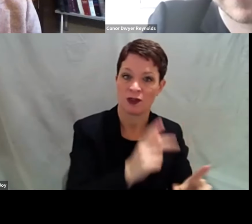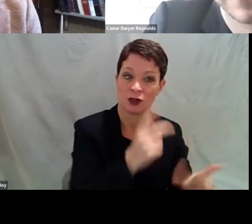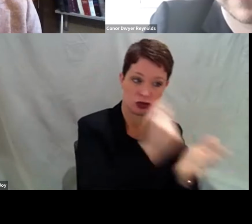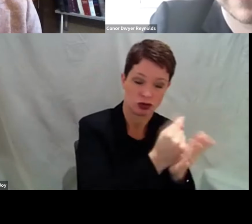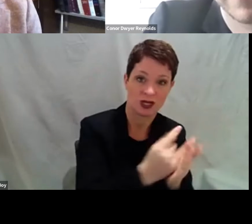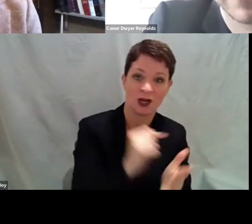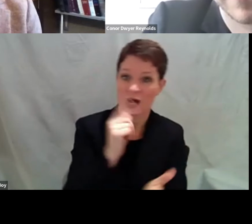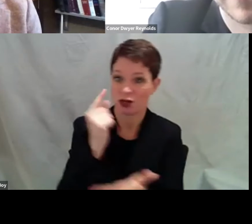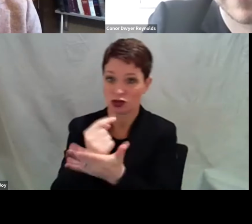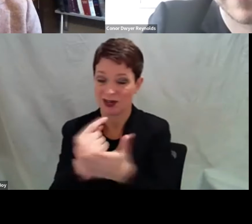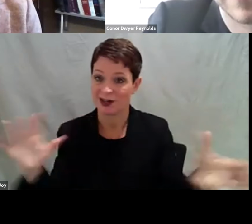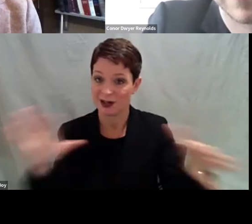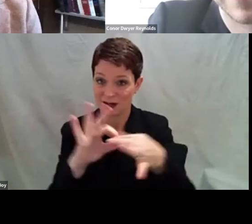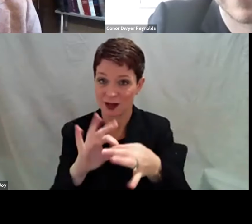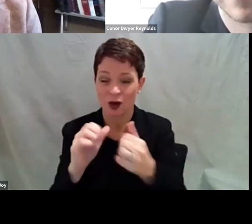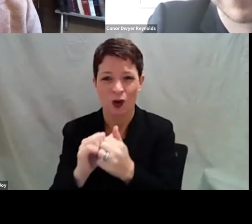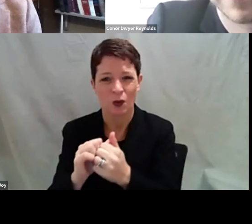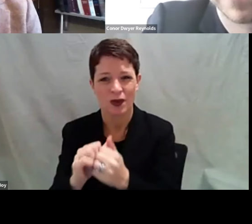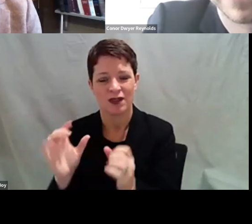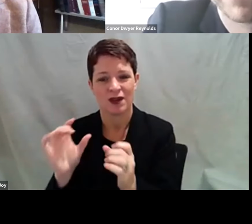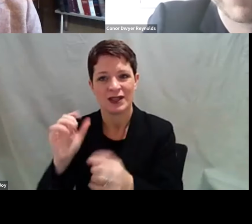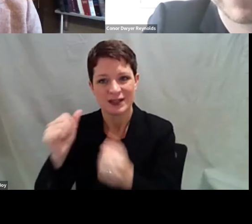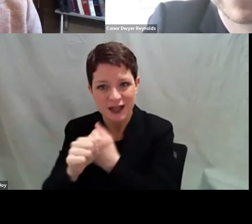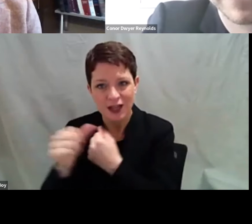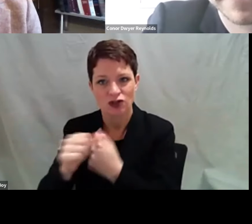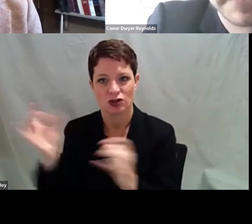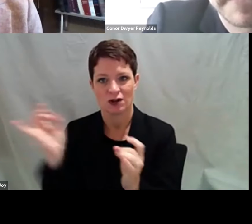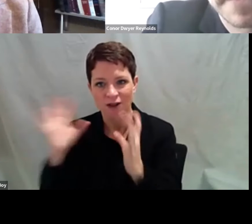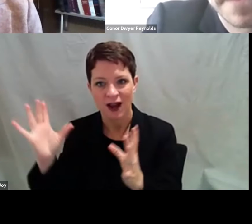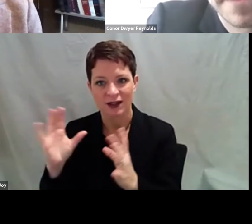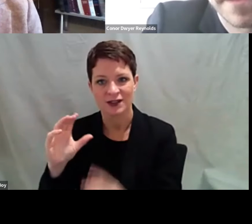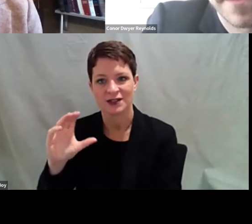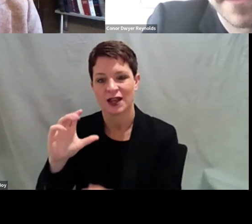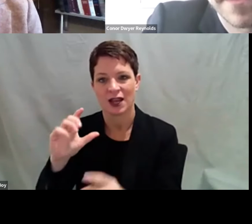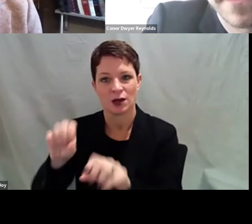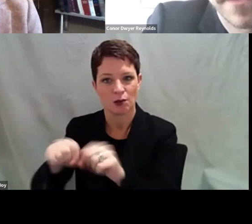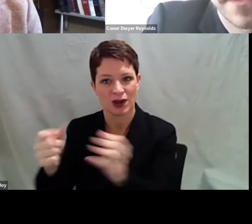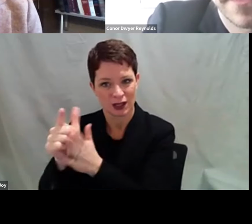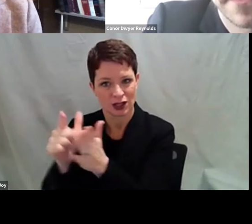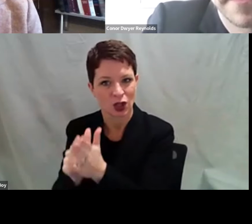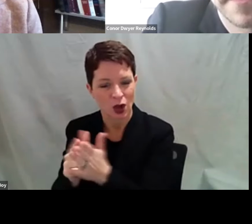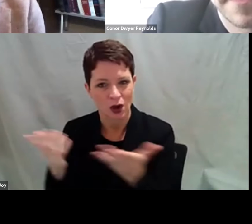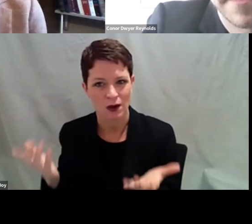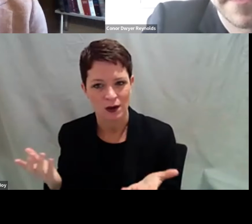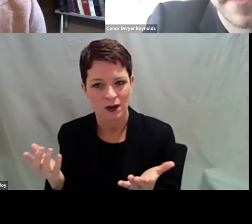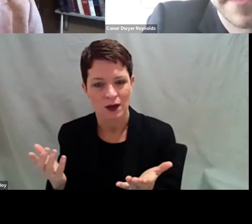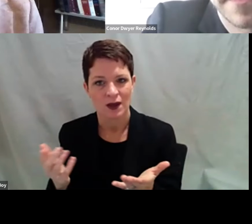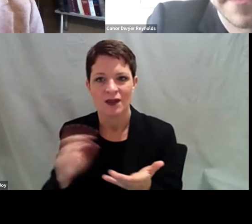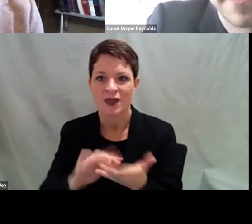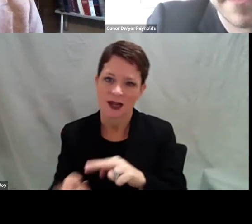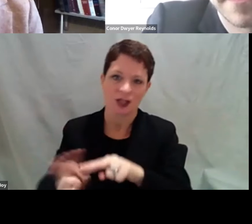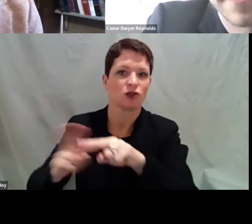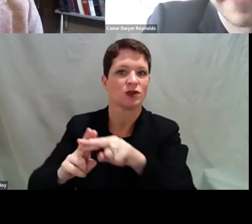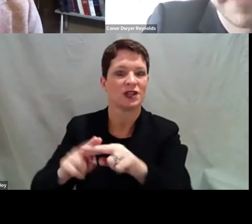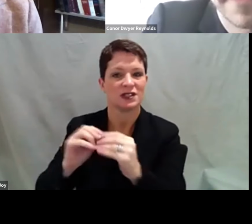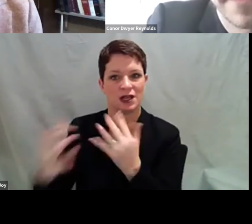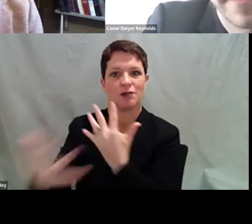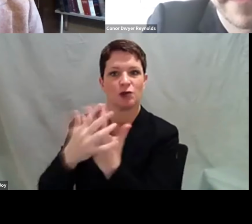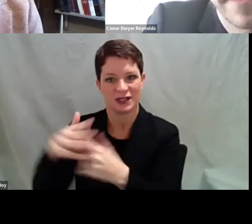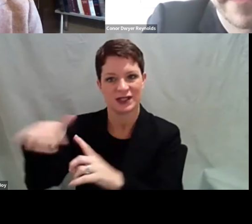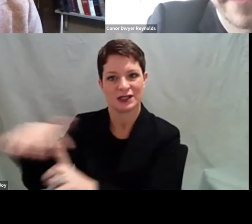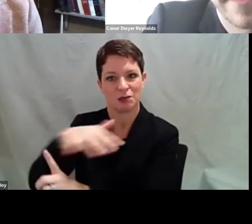disabilities with danger, violence, and criminality. We can imagine these concerns to be heightened in a carceral space where